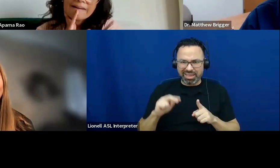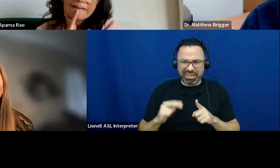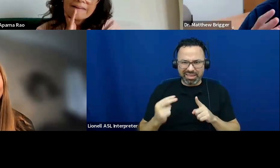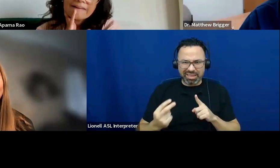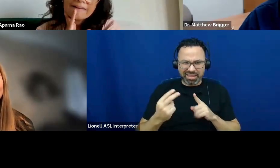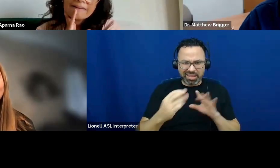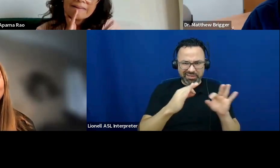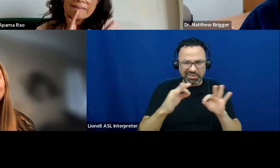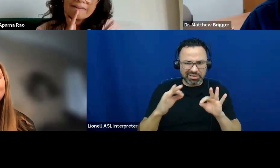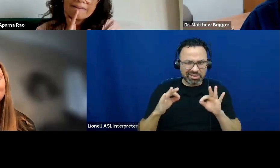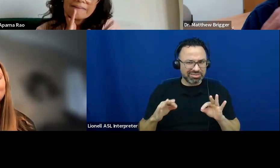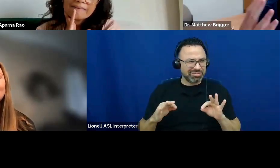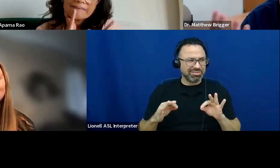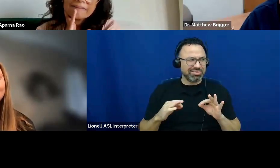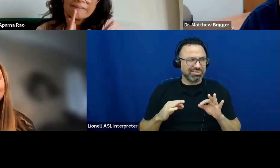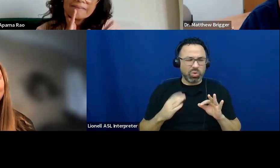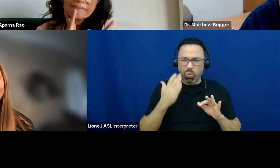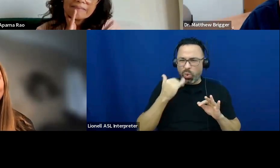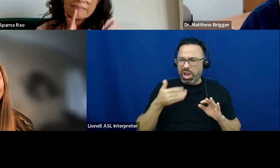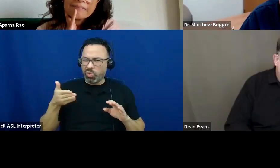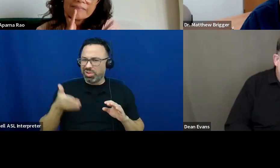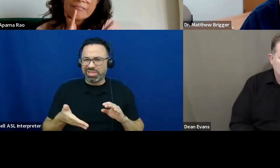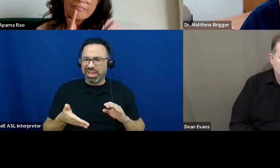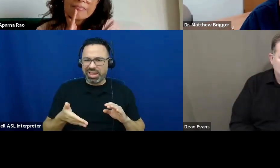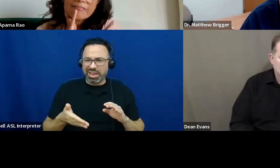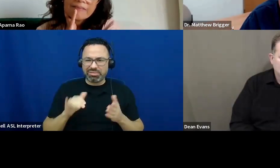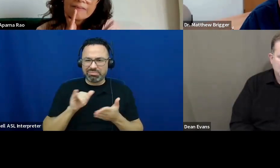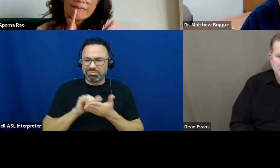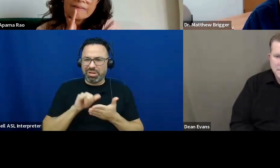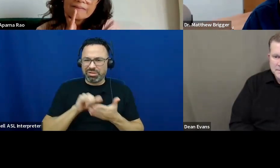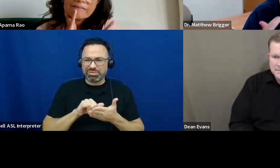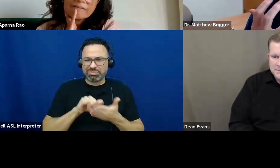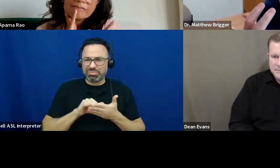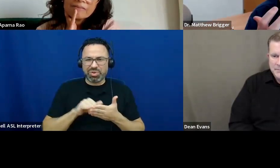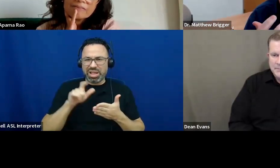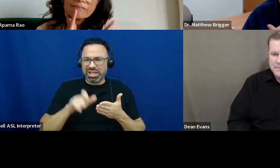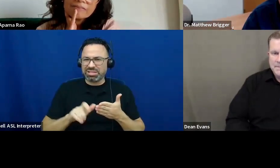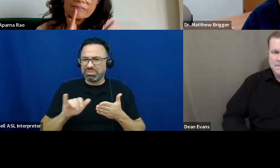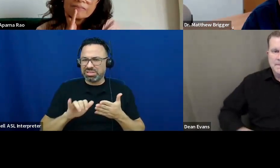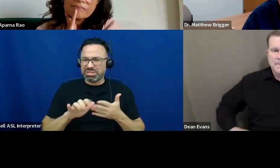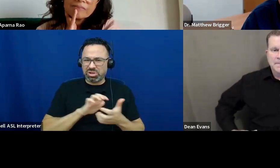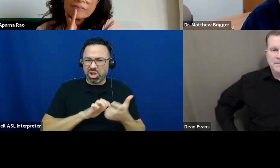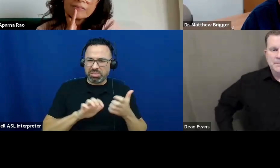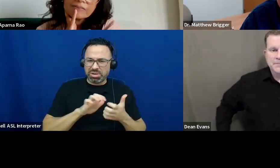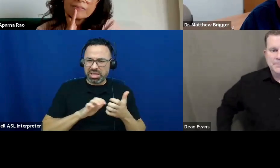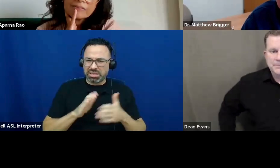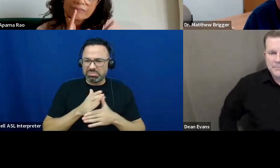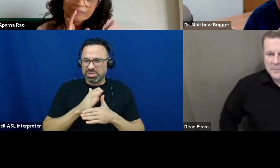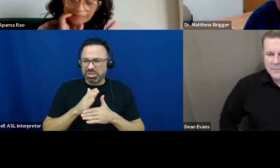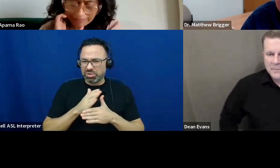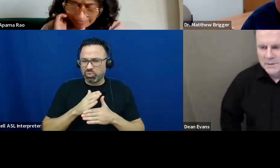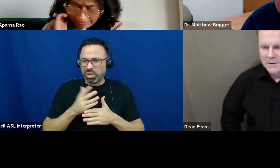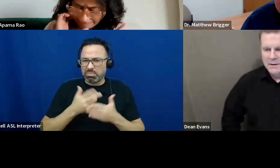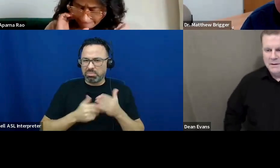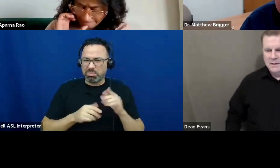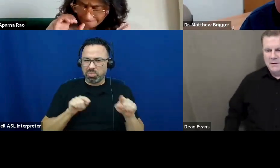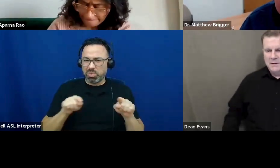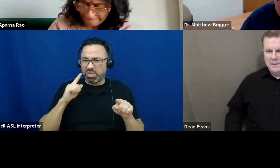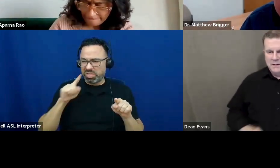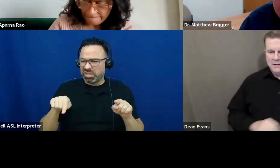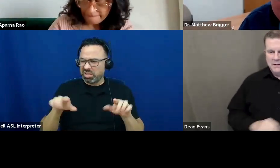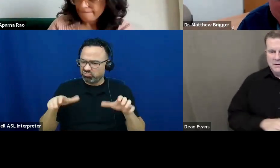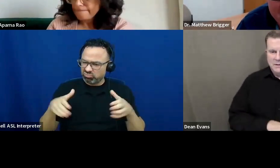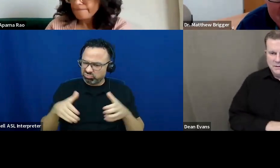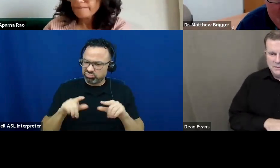because we wouldn't be there if it looked good on everyone's side. Like there's got to be some sort of combination between the two. And that's where I think we as a team really